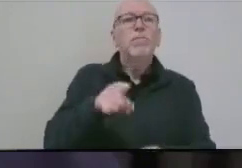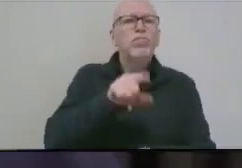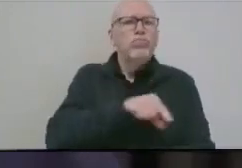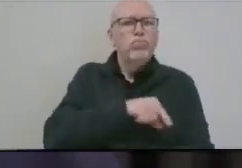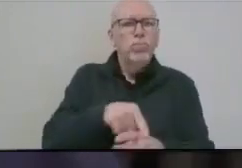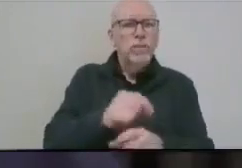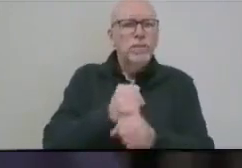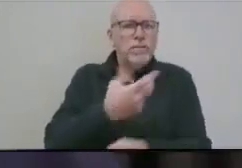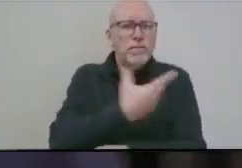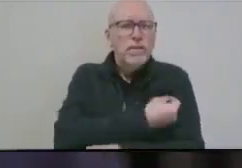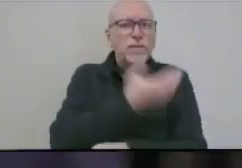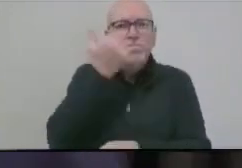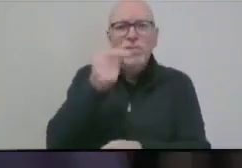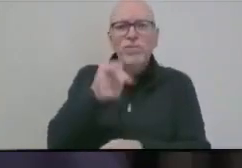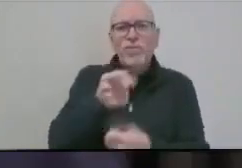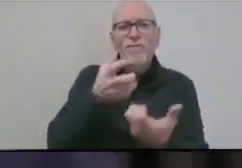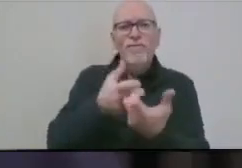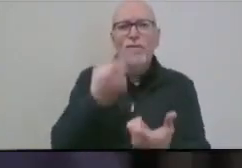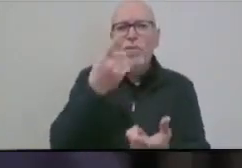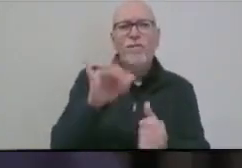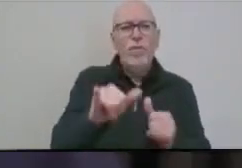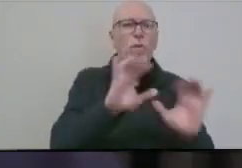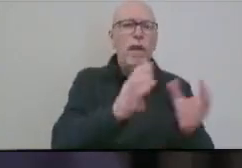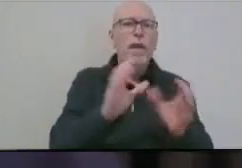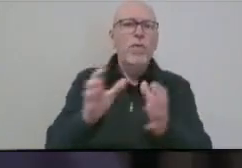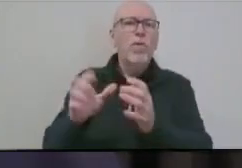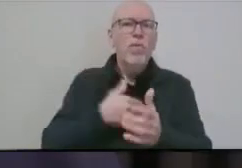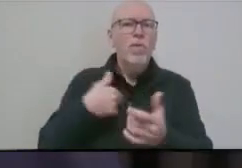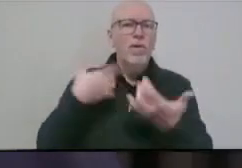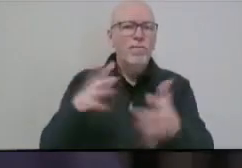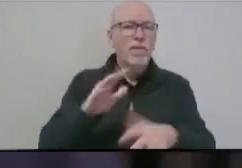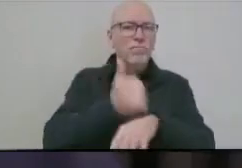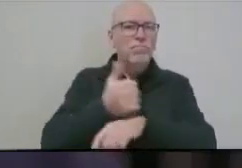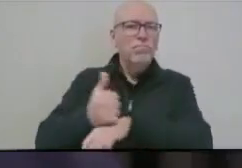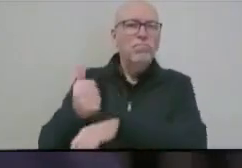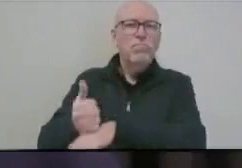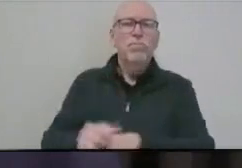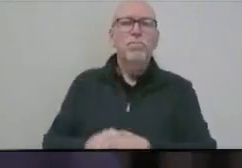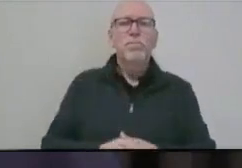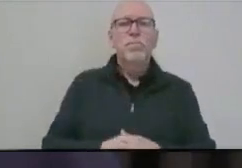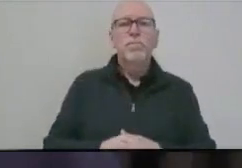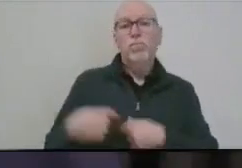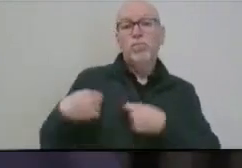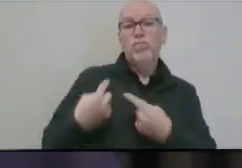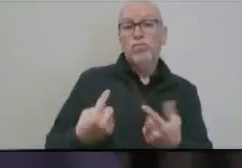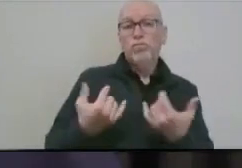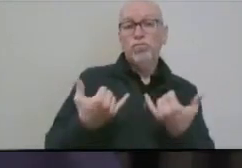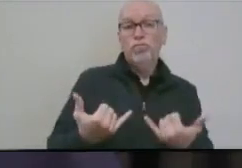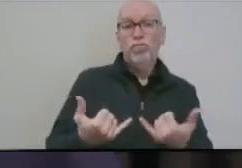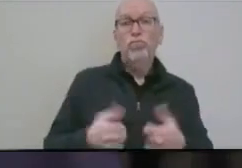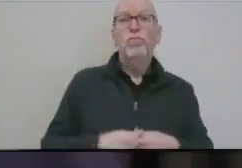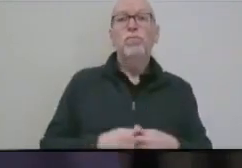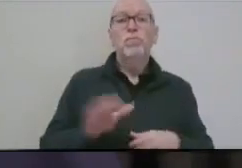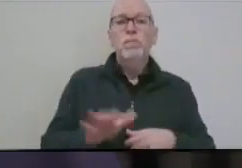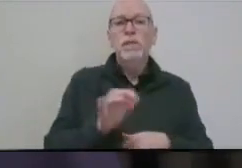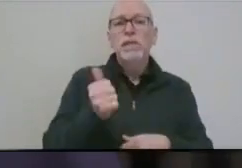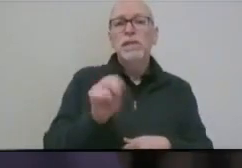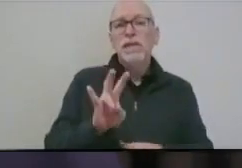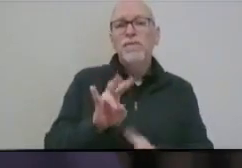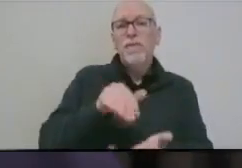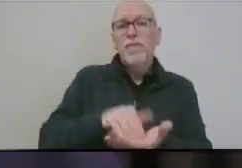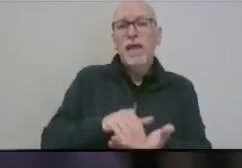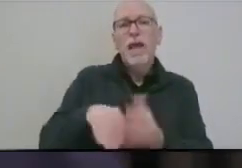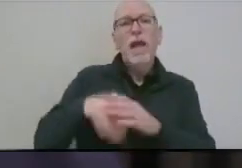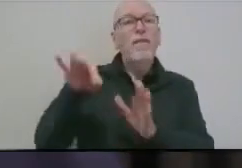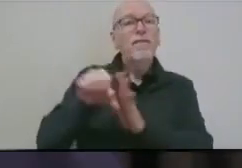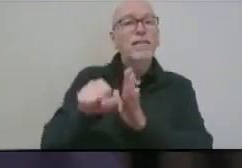the vaccine because you fit into one of the categories we have outlined. As of today, approximately 17,000 out-of-state